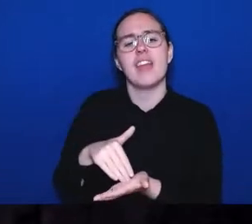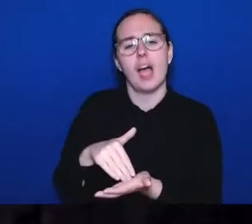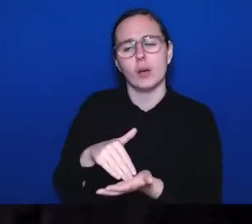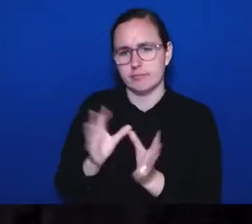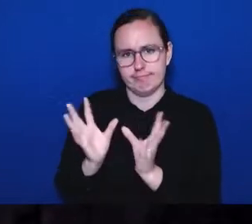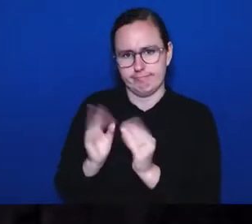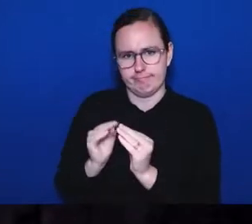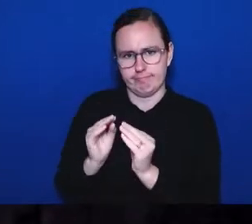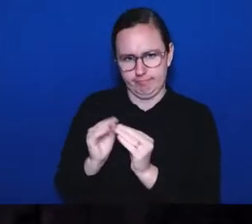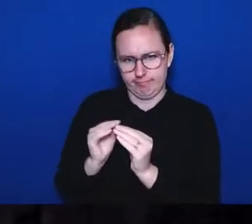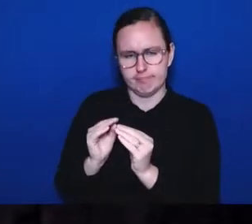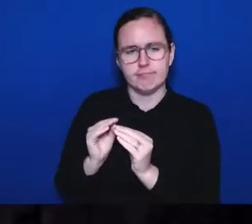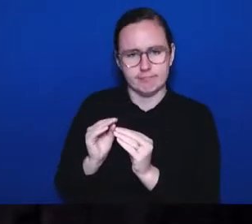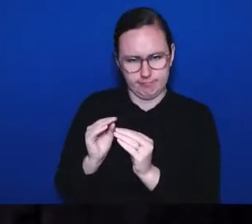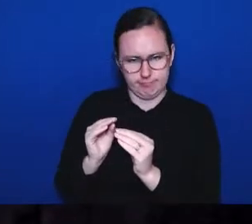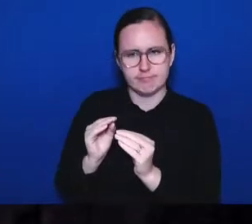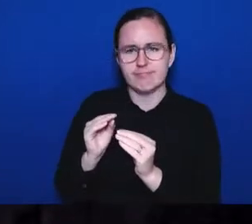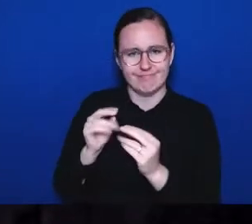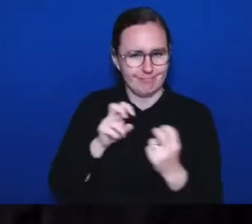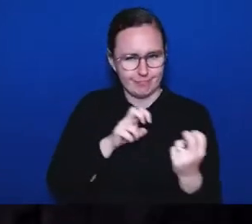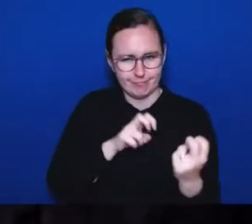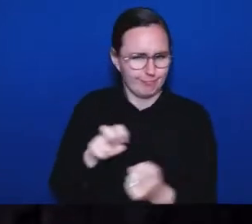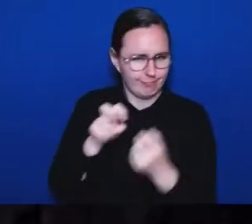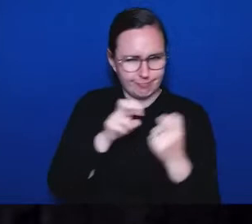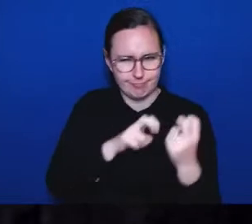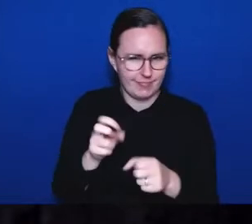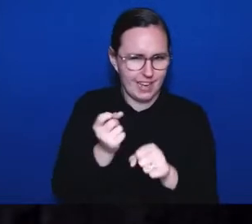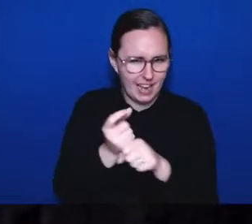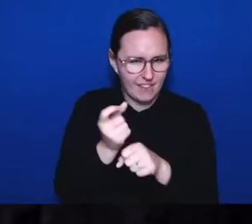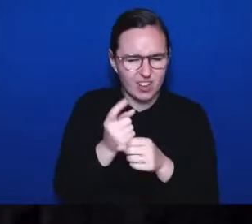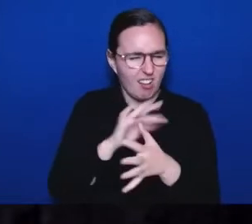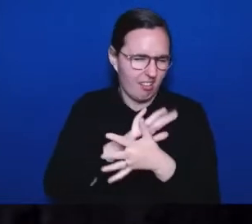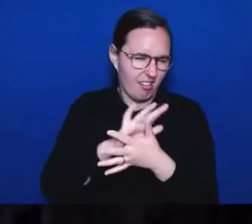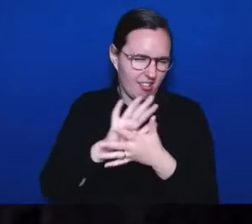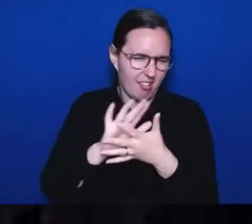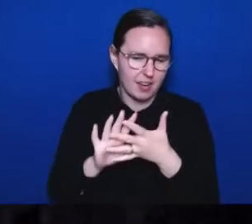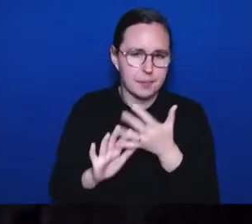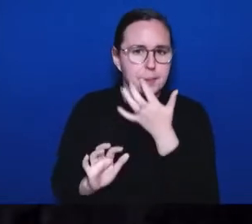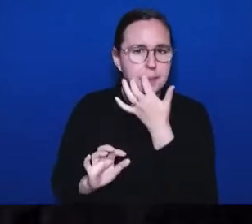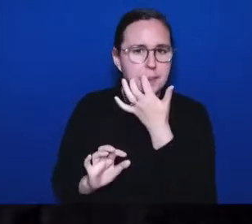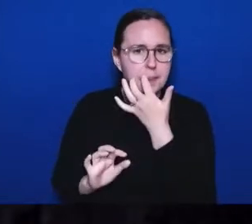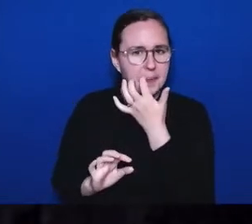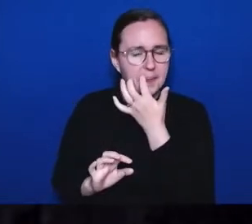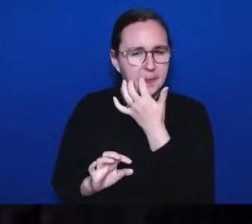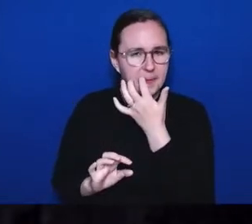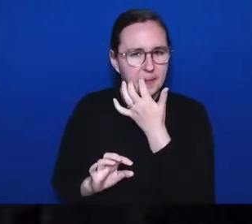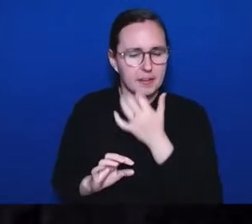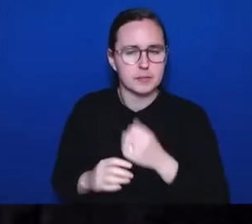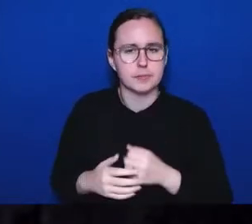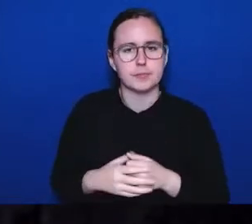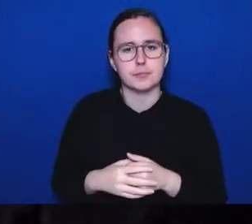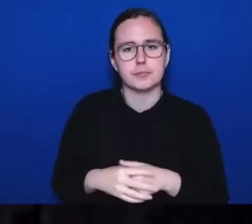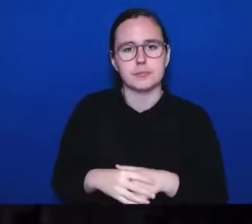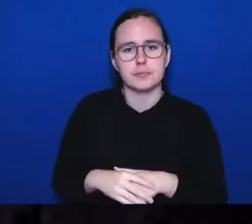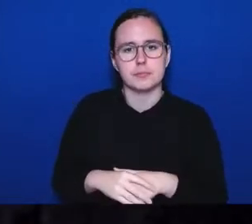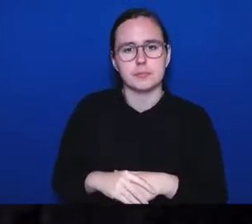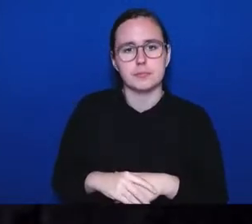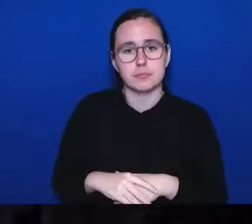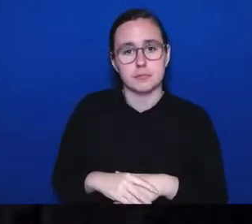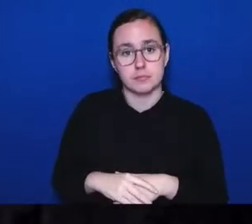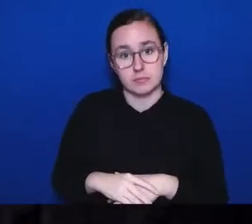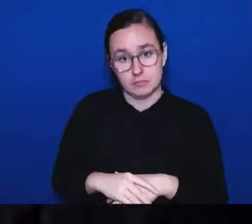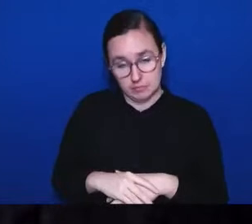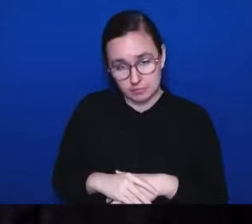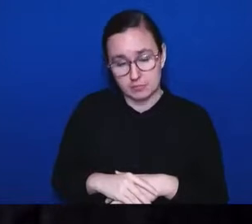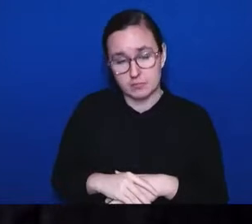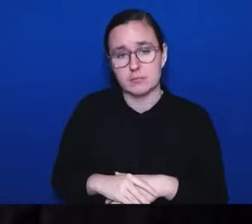it equalizes family, full service family practice against other types of medicine. So you're right, it may be possible if a